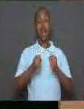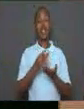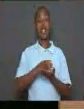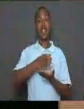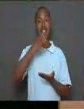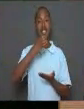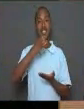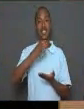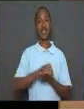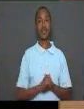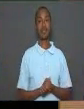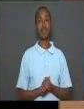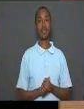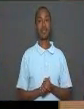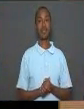vial.